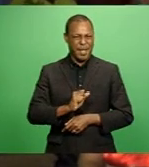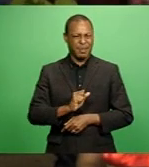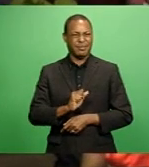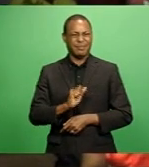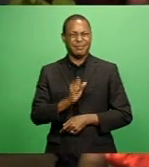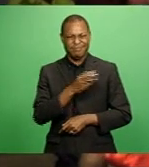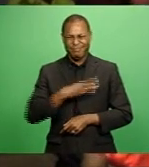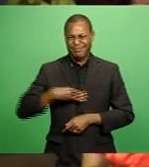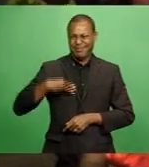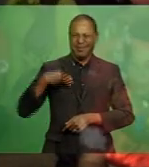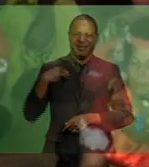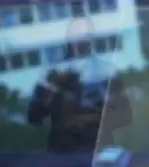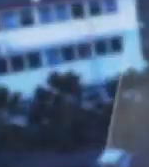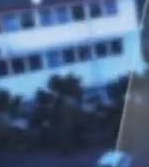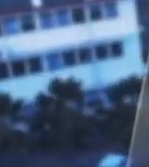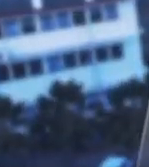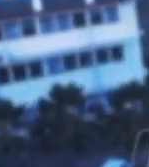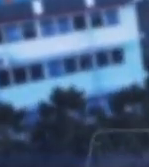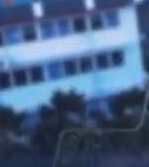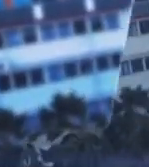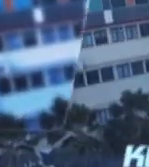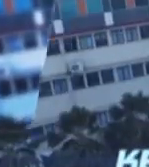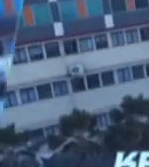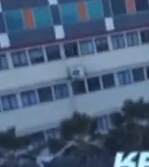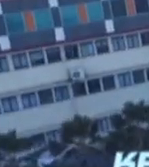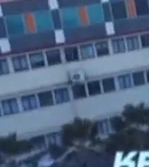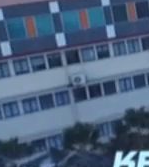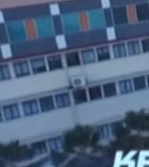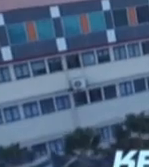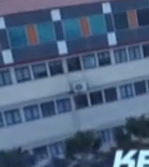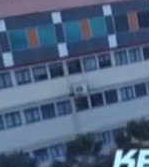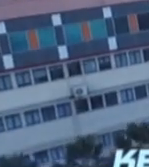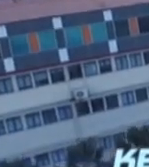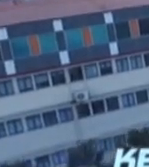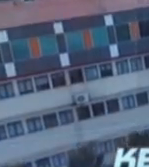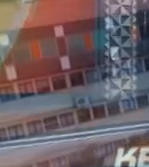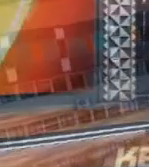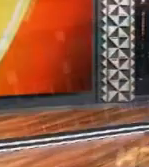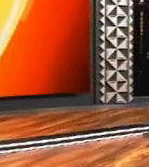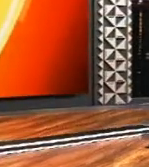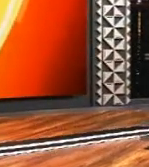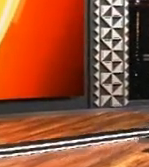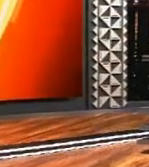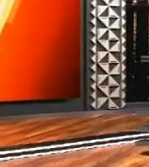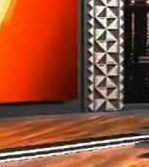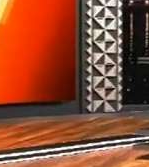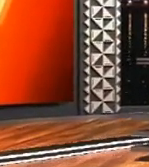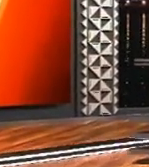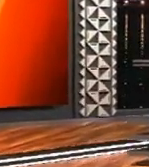minister. From the studios of FBC Suva, Ateda Lendua.